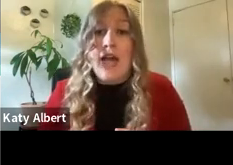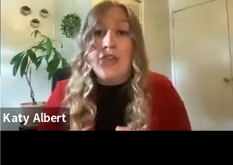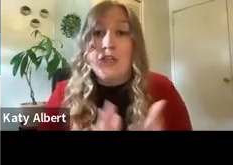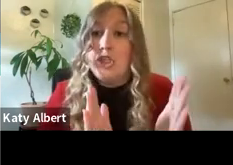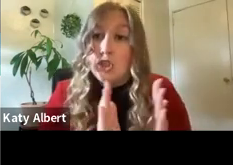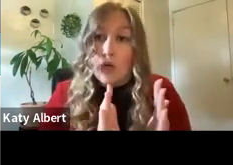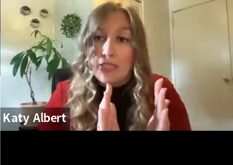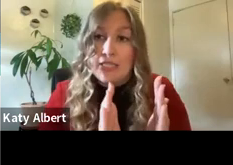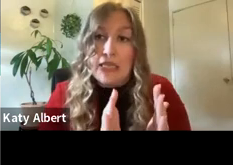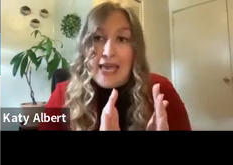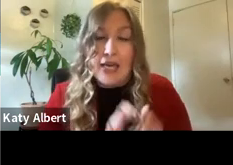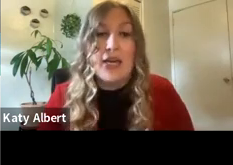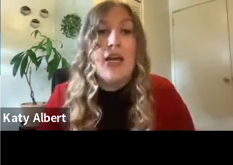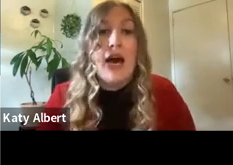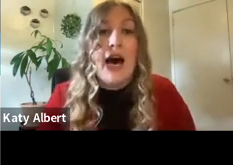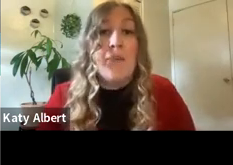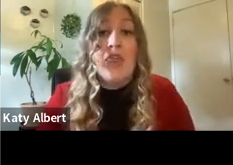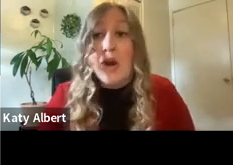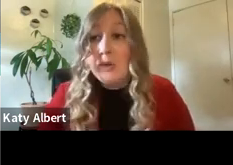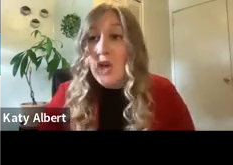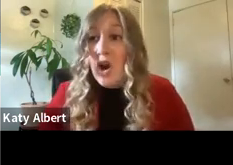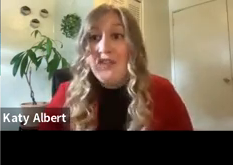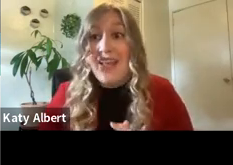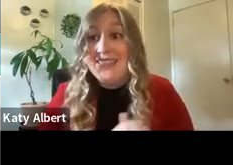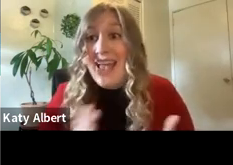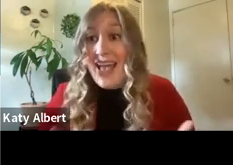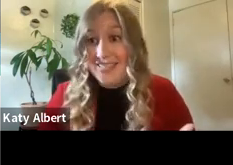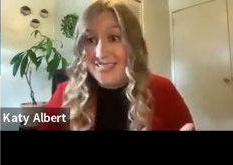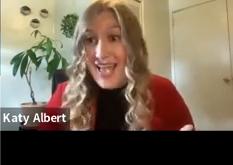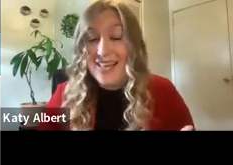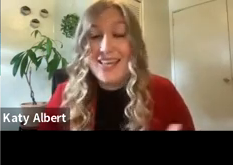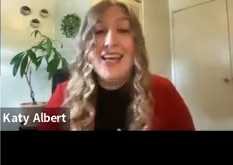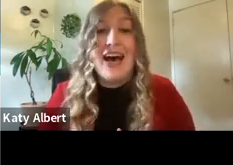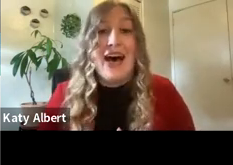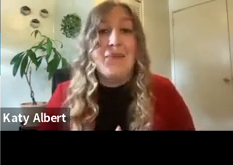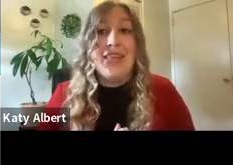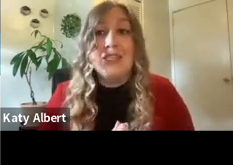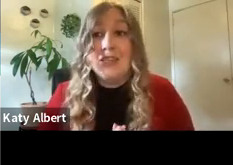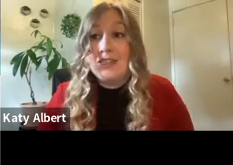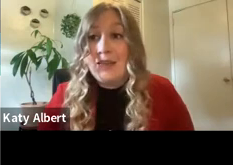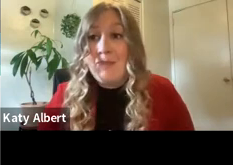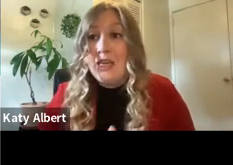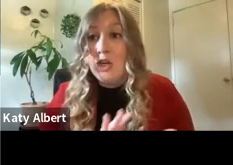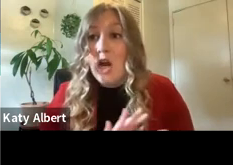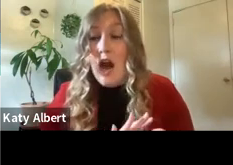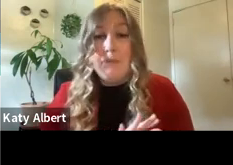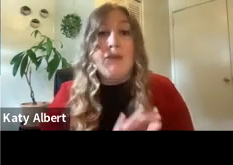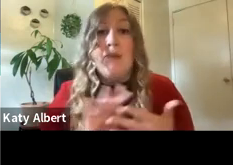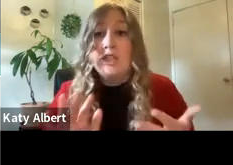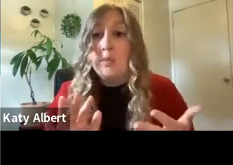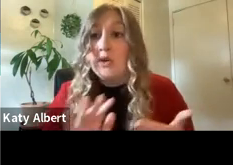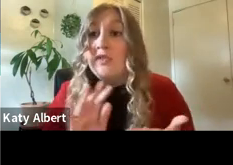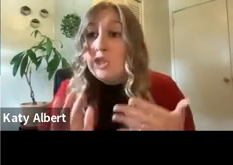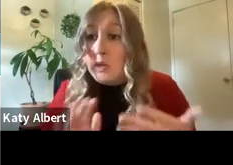or another shortened link. Those are fantastic. They certainly make your